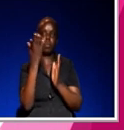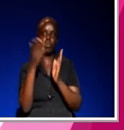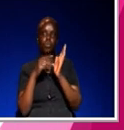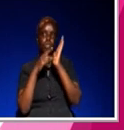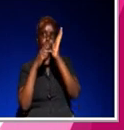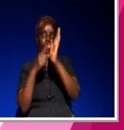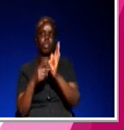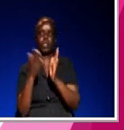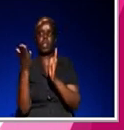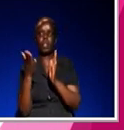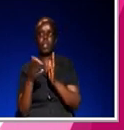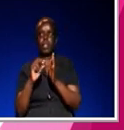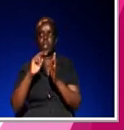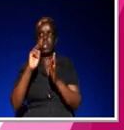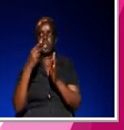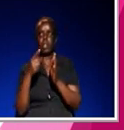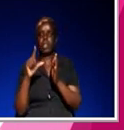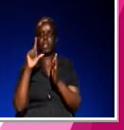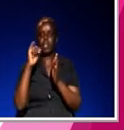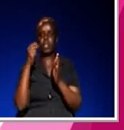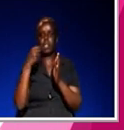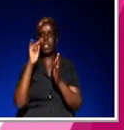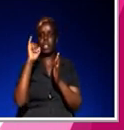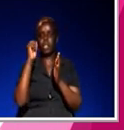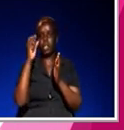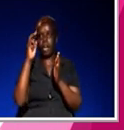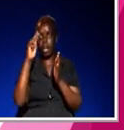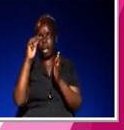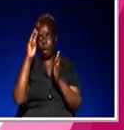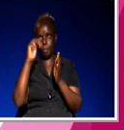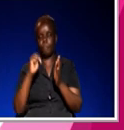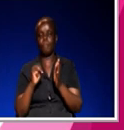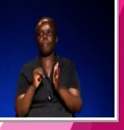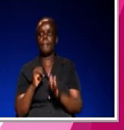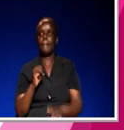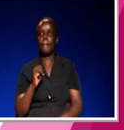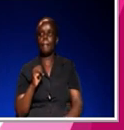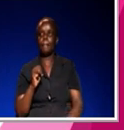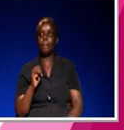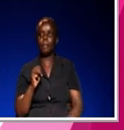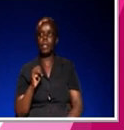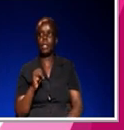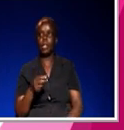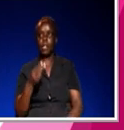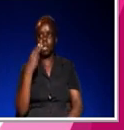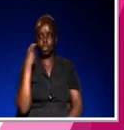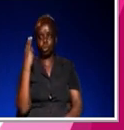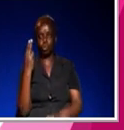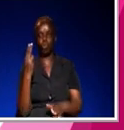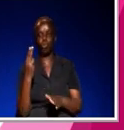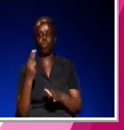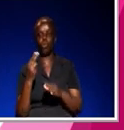at our third element, which is lithium. And lithium has 2 energy